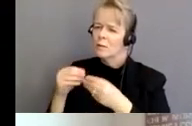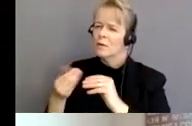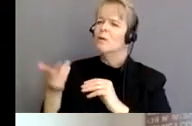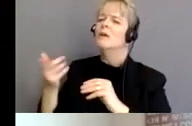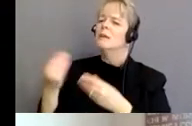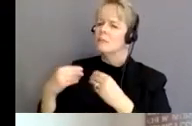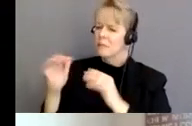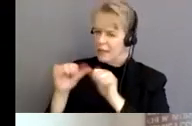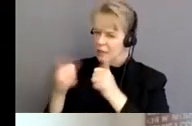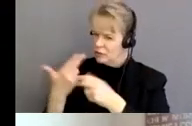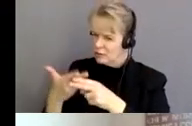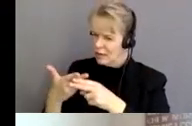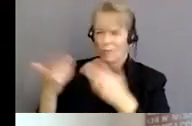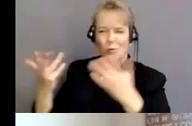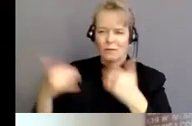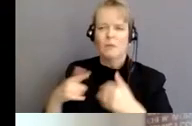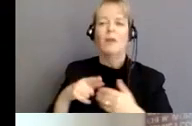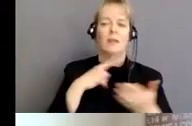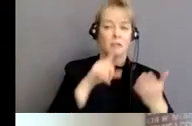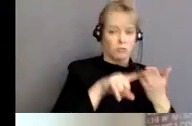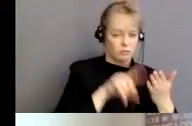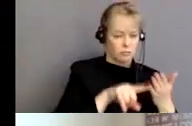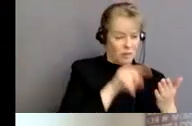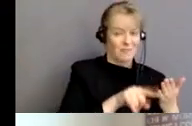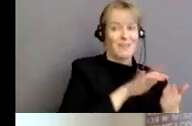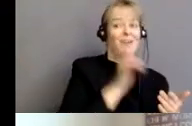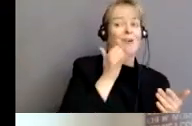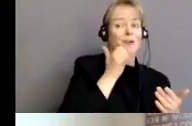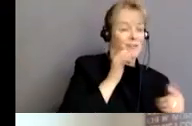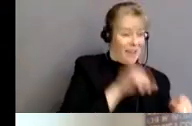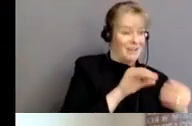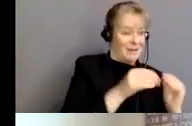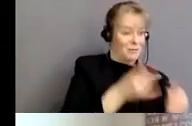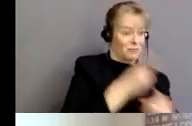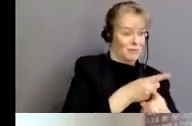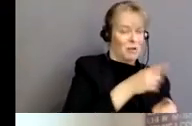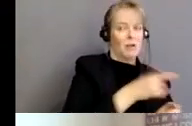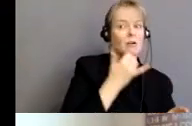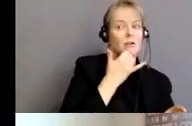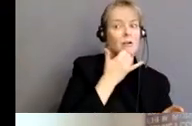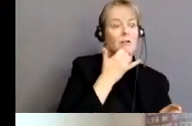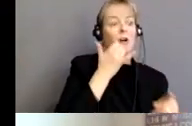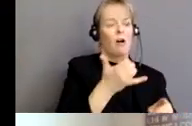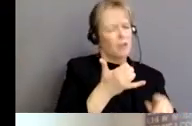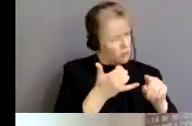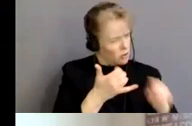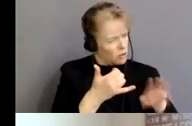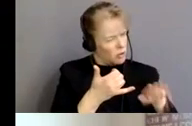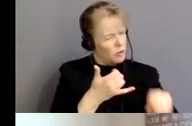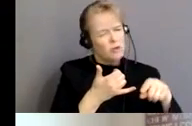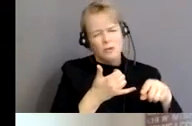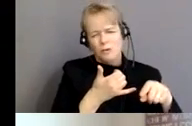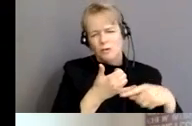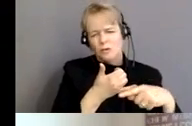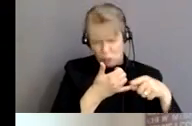online, call the number that you know is the correct number, and ask if they have a person working there by the name of whatever the person's name